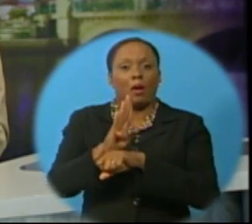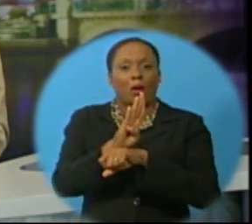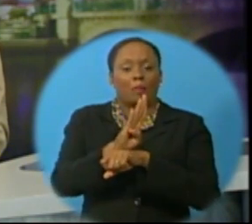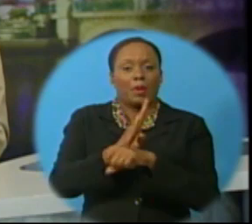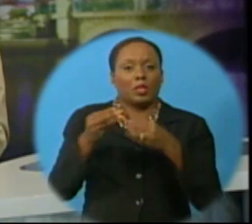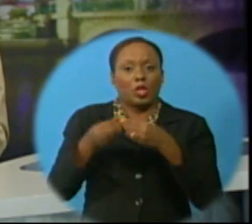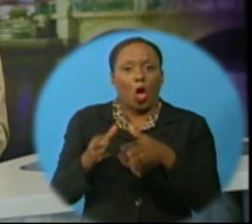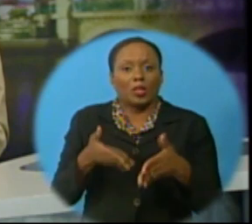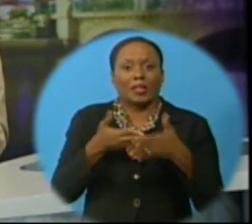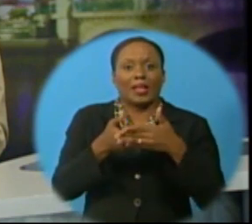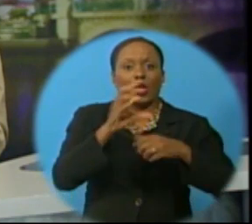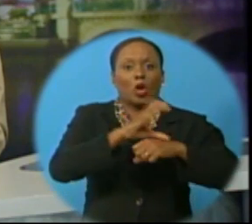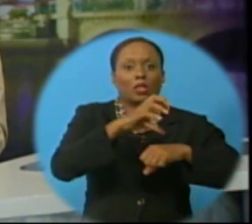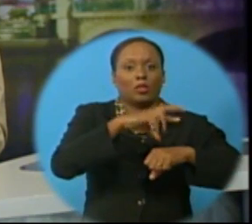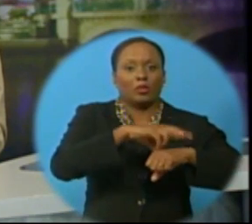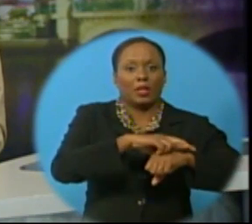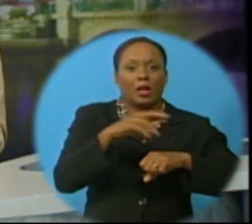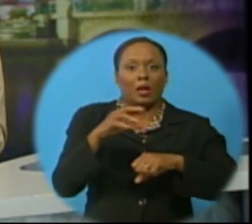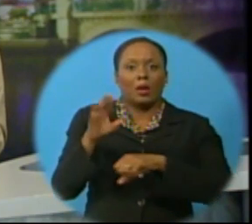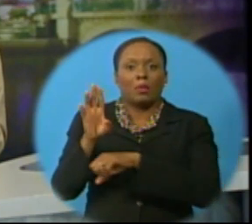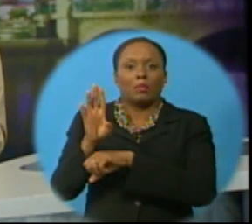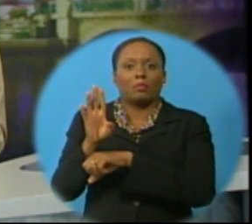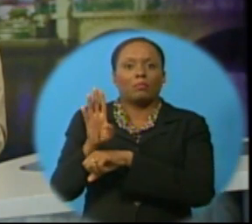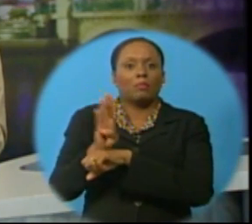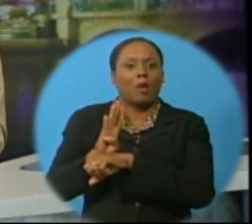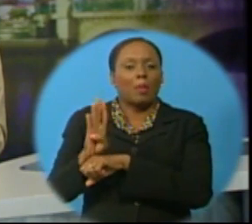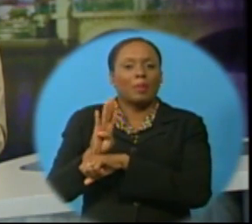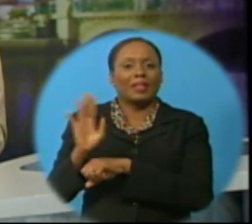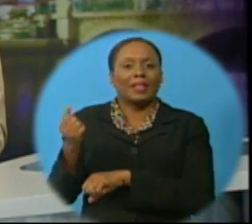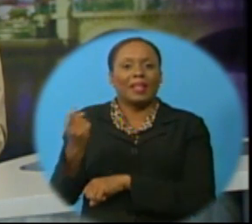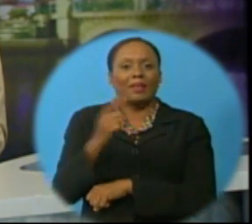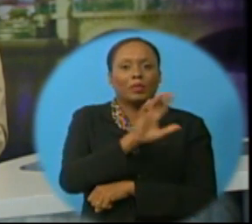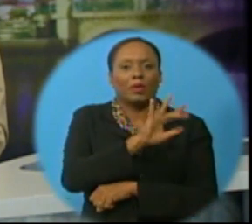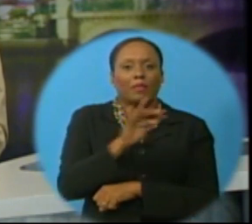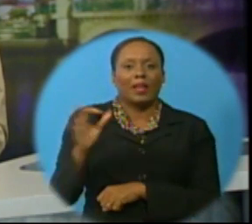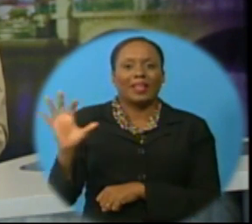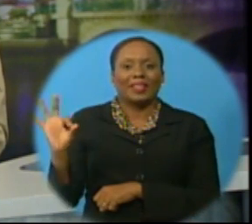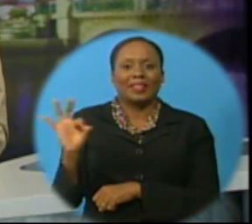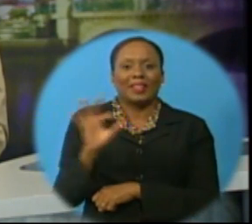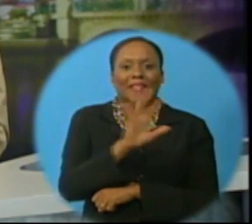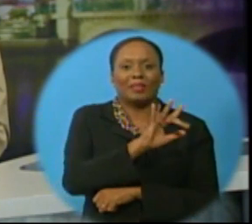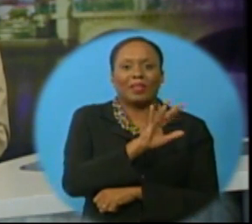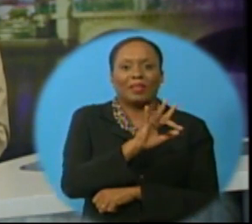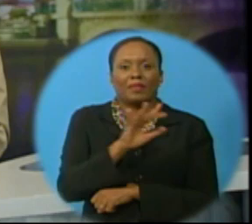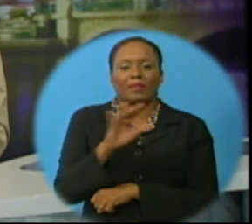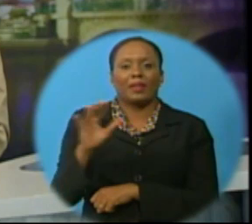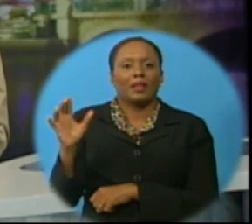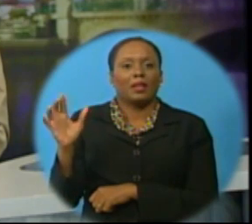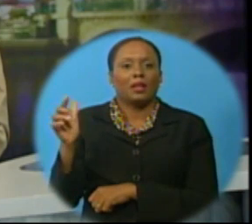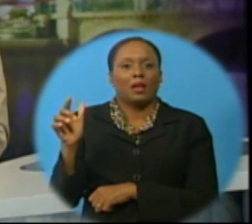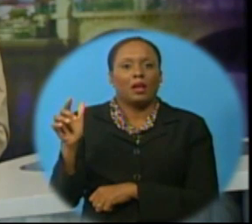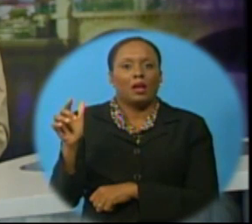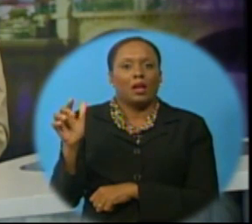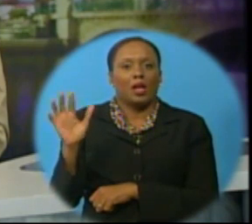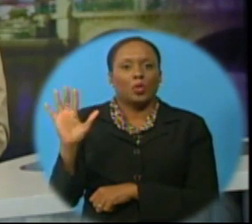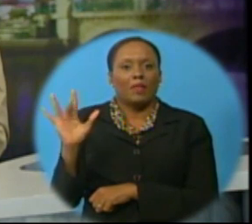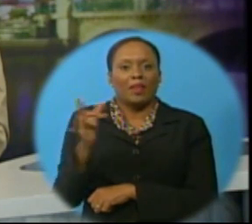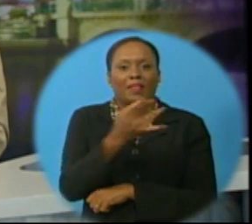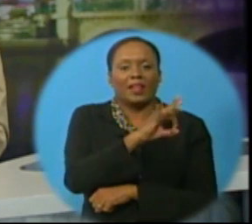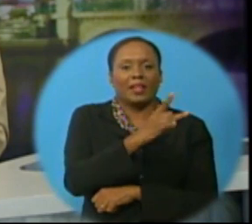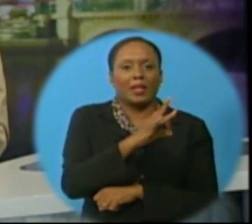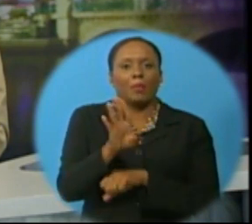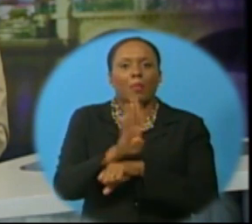Costa Rica, 25-11, 25-9, 25-18, that should be. Barbados women play their